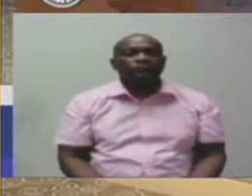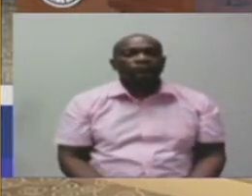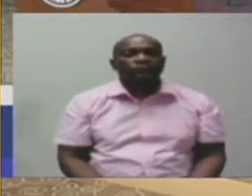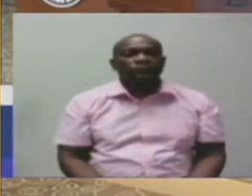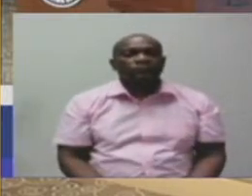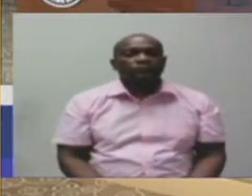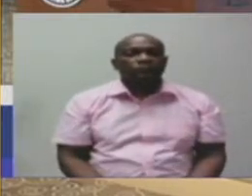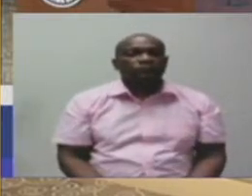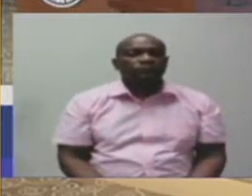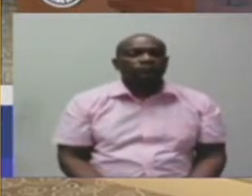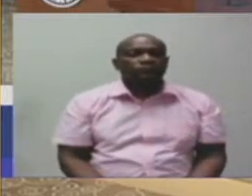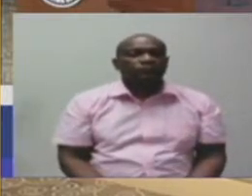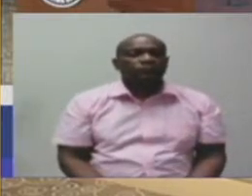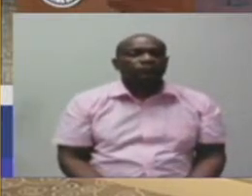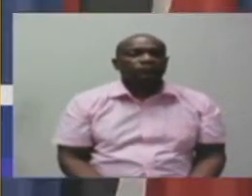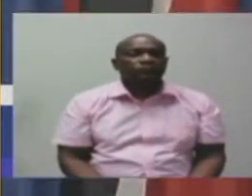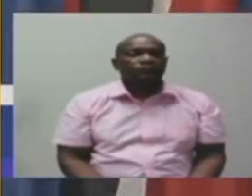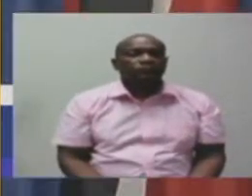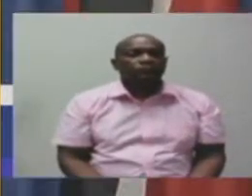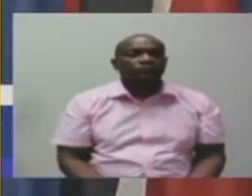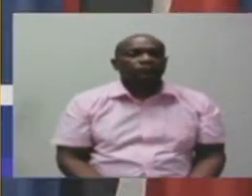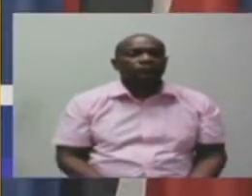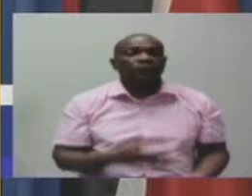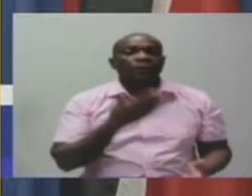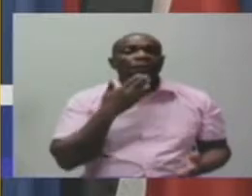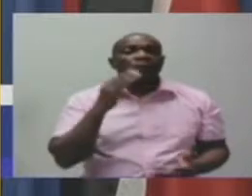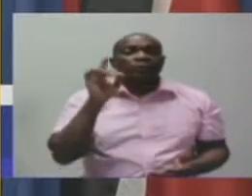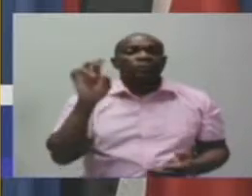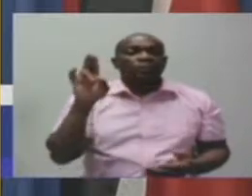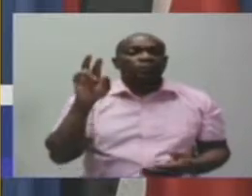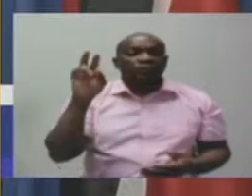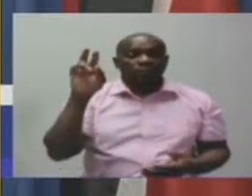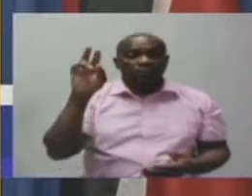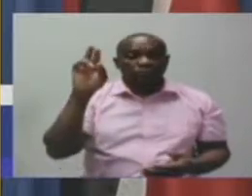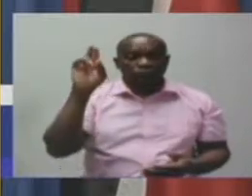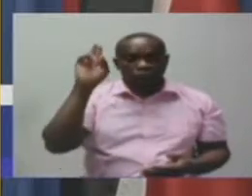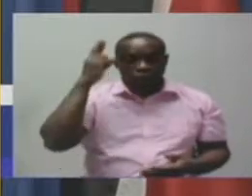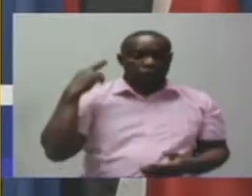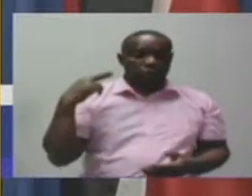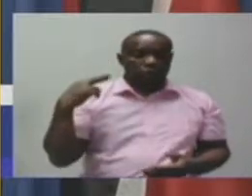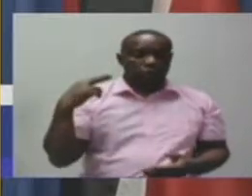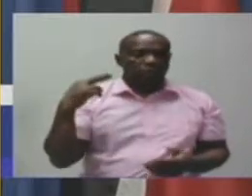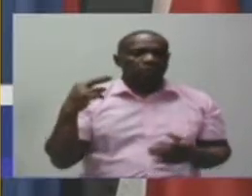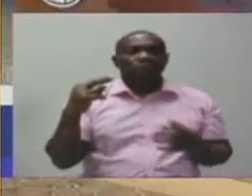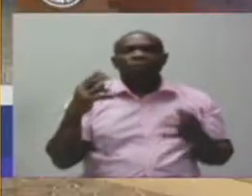Thank you, Dr. Richards. I would like to ask the Minister of Health to tell us now how